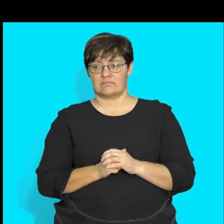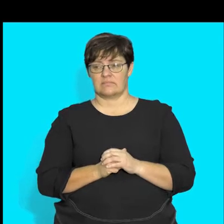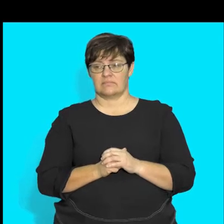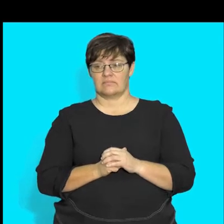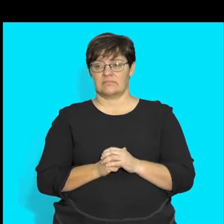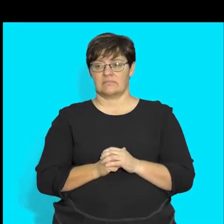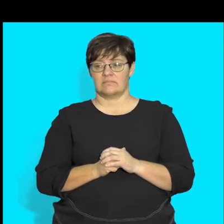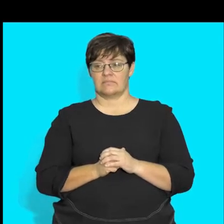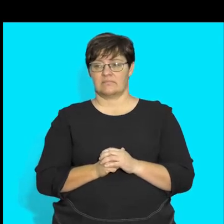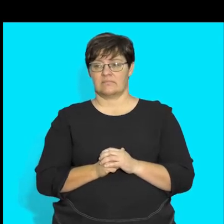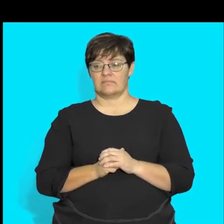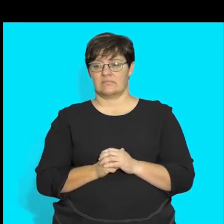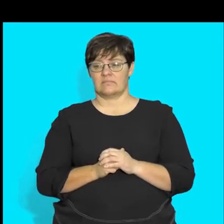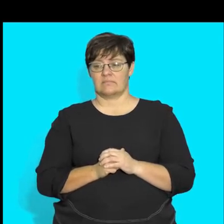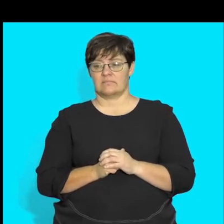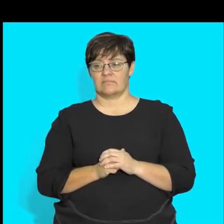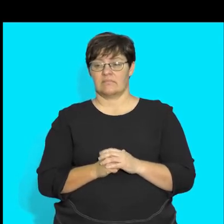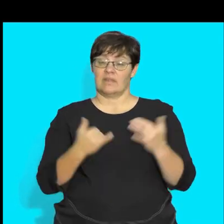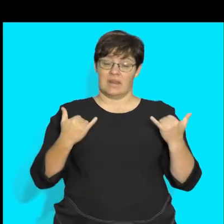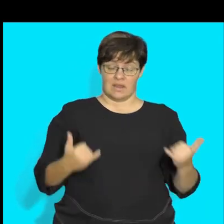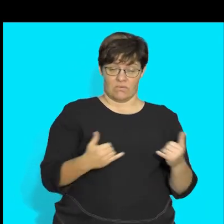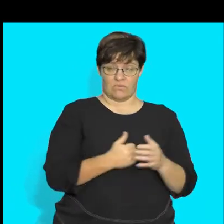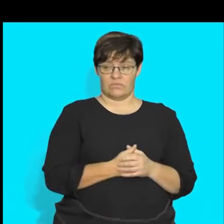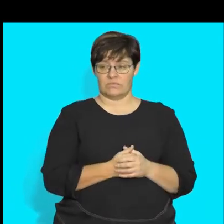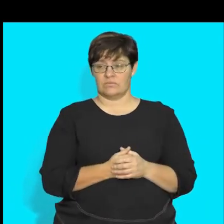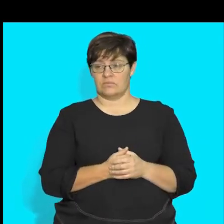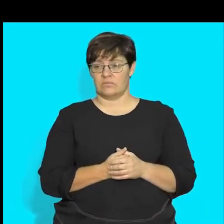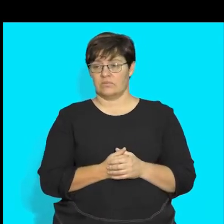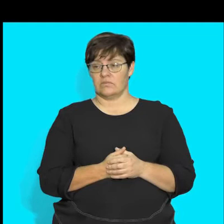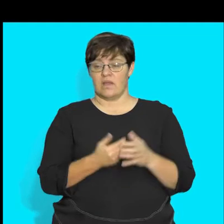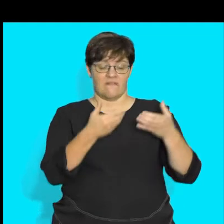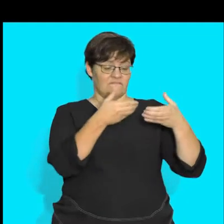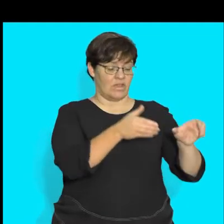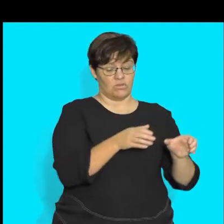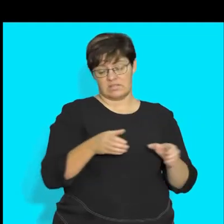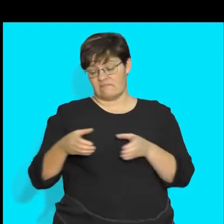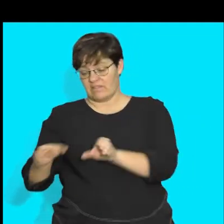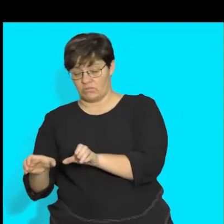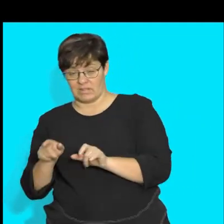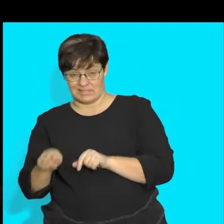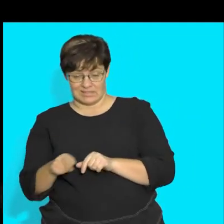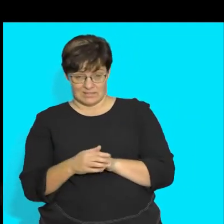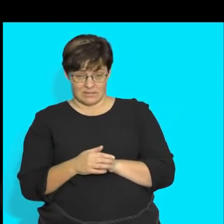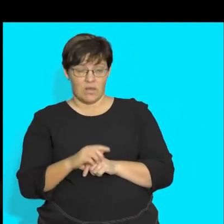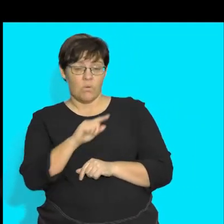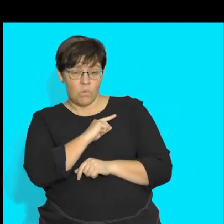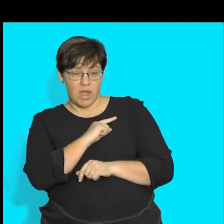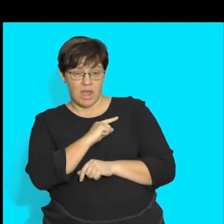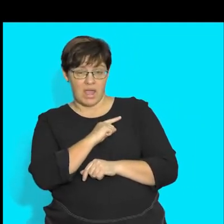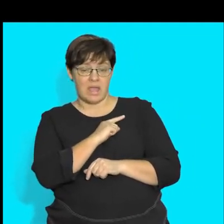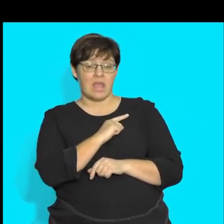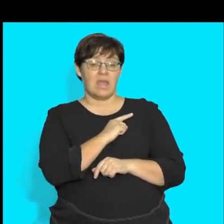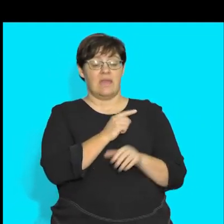plus 1 is 17. All right. Now I'm going to go factorize both of